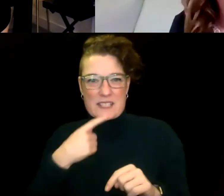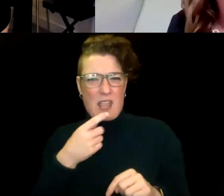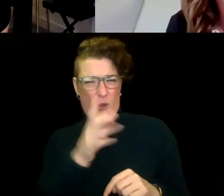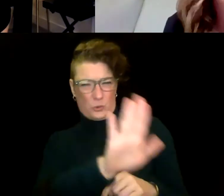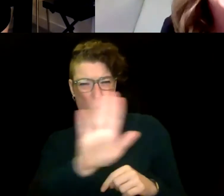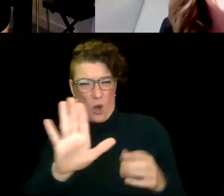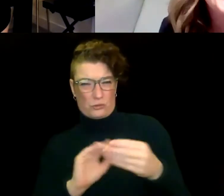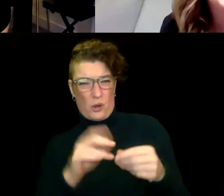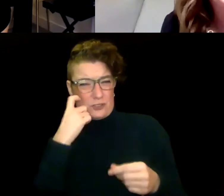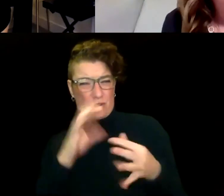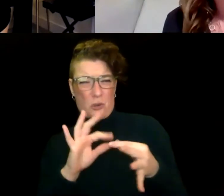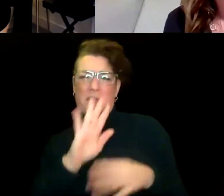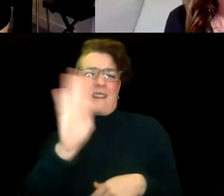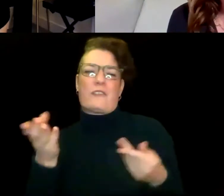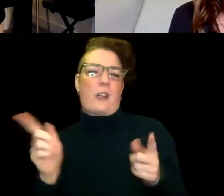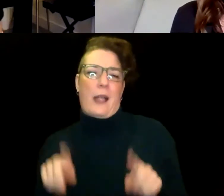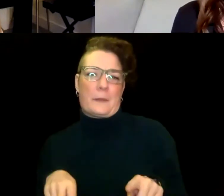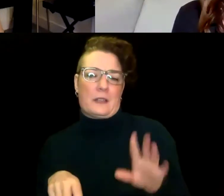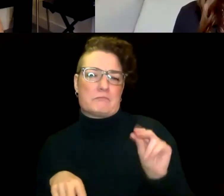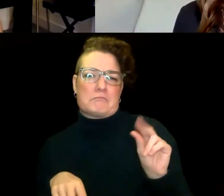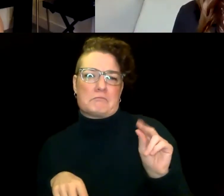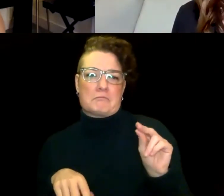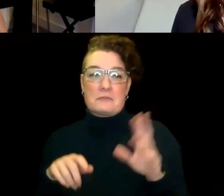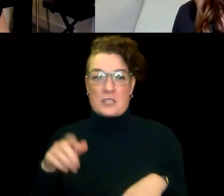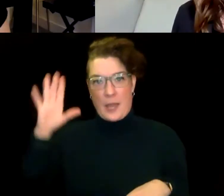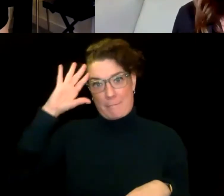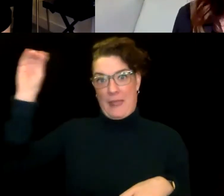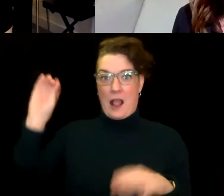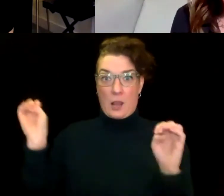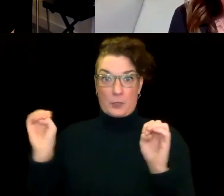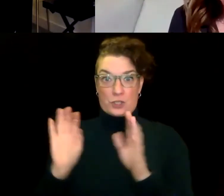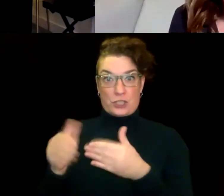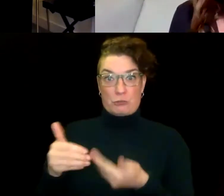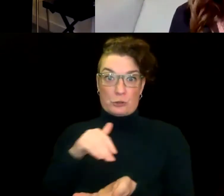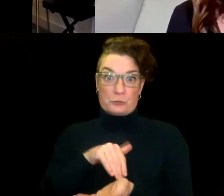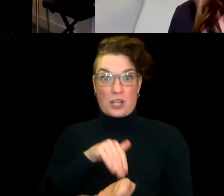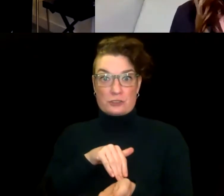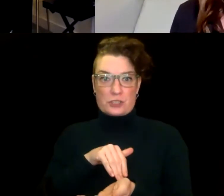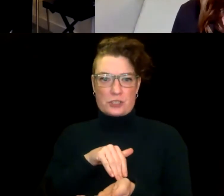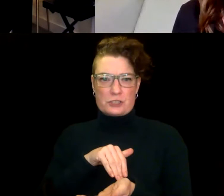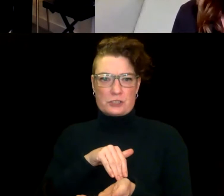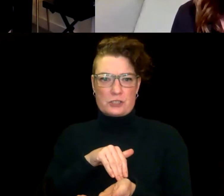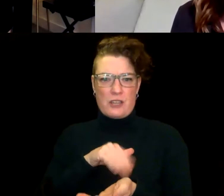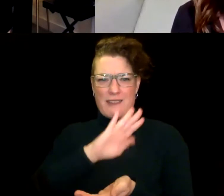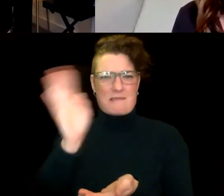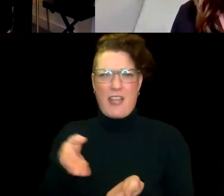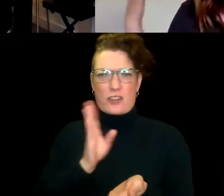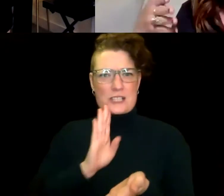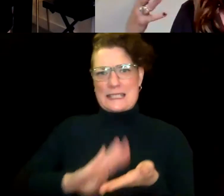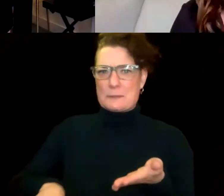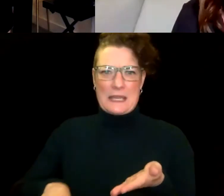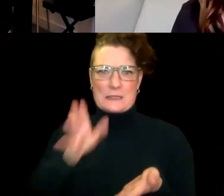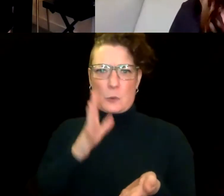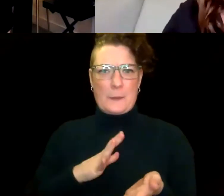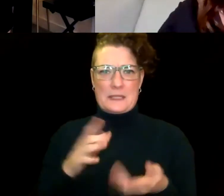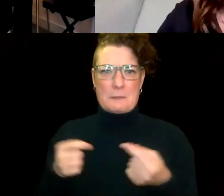happen, right? They can't say male emergency room doctors aren't, you know, dismiss women's pain complaints, because